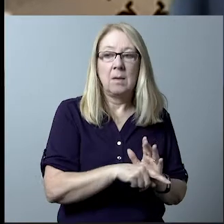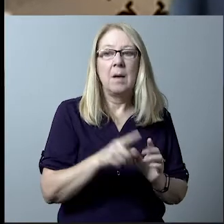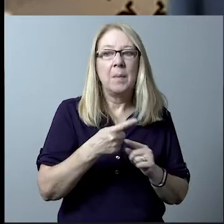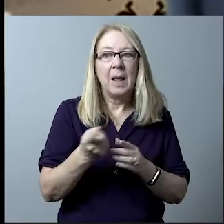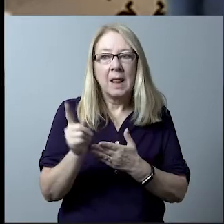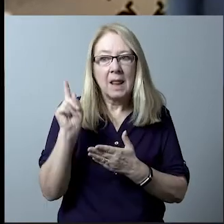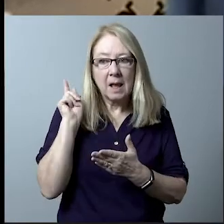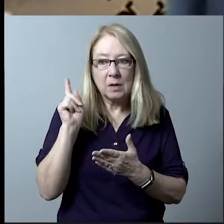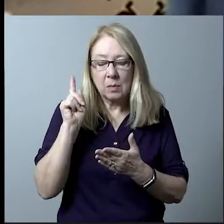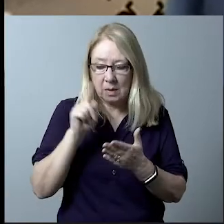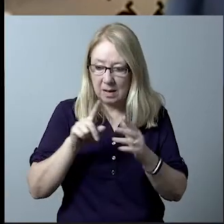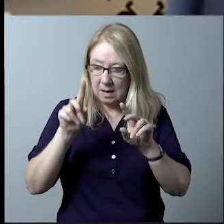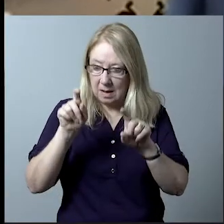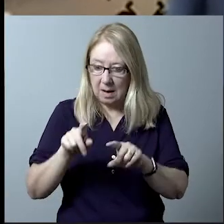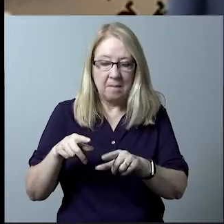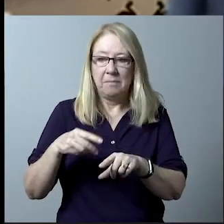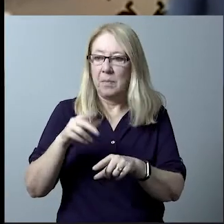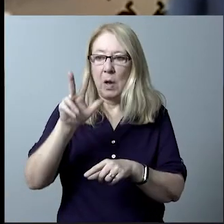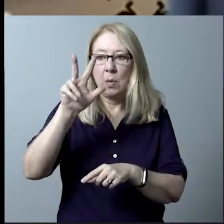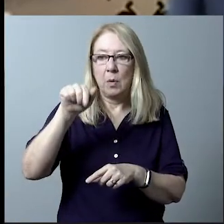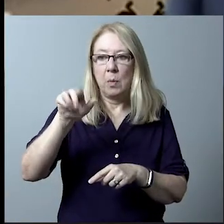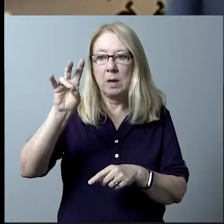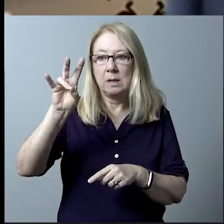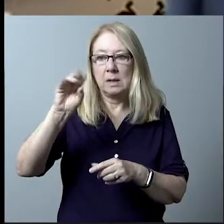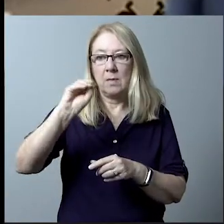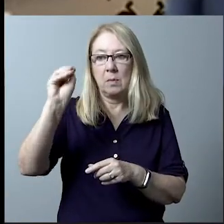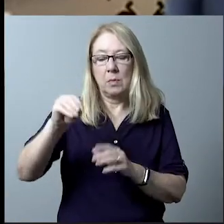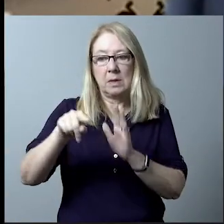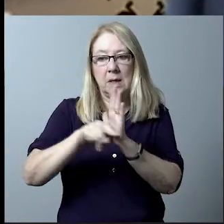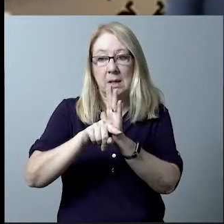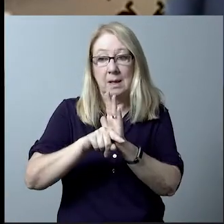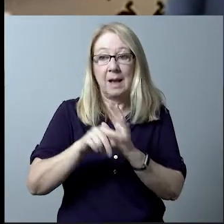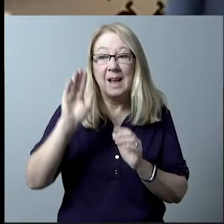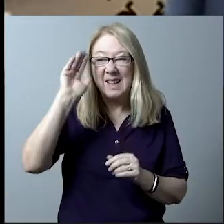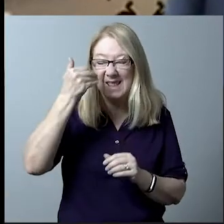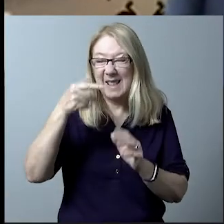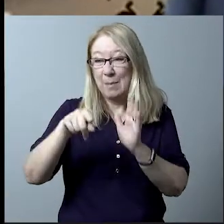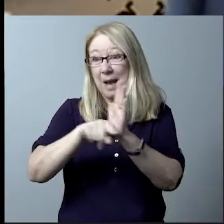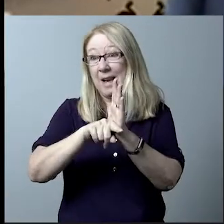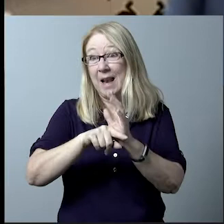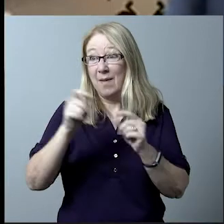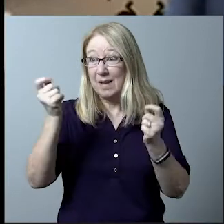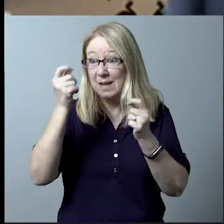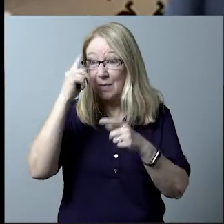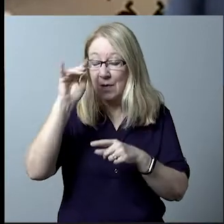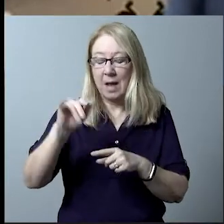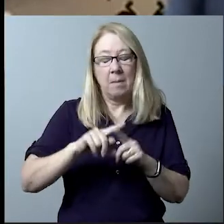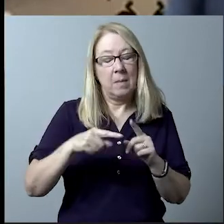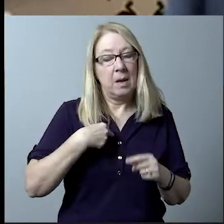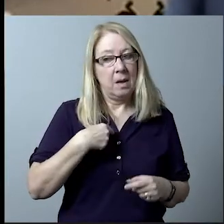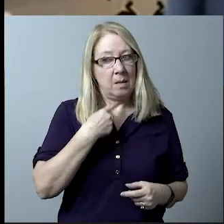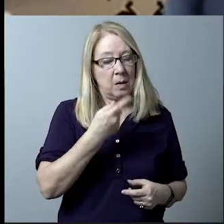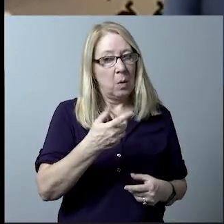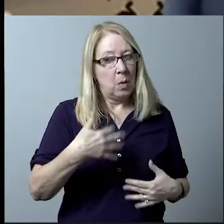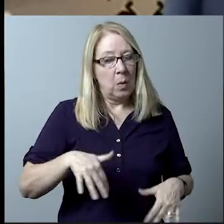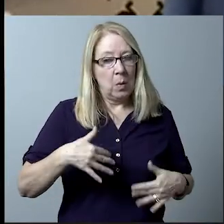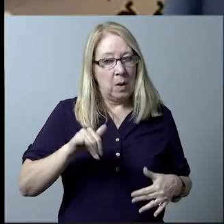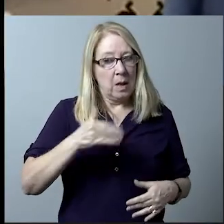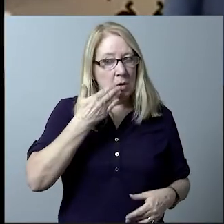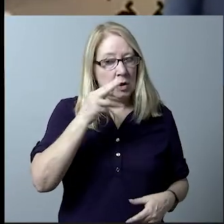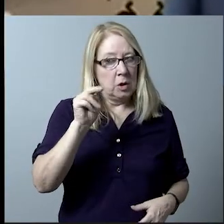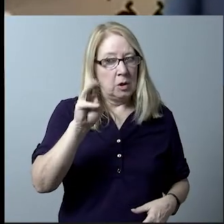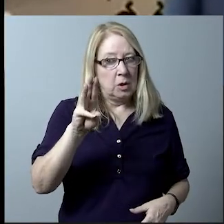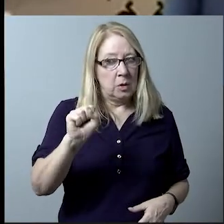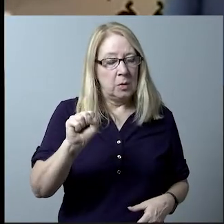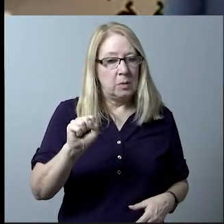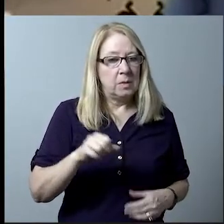At census date last week, we were only down 3.7%. It seems surprising to celebrate a negative number, but I'll tell